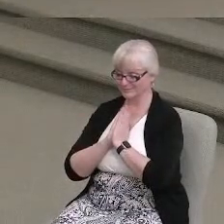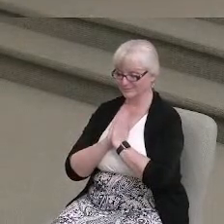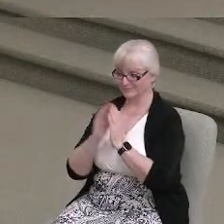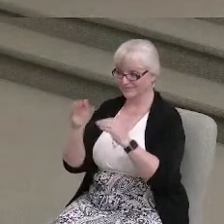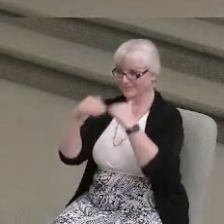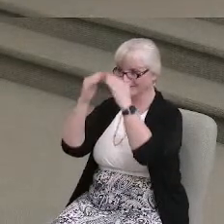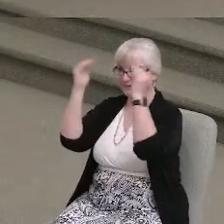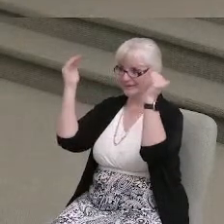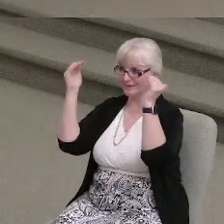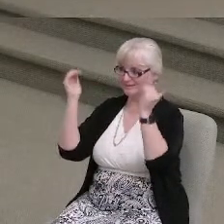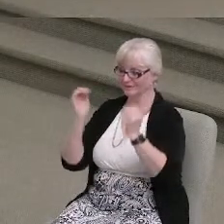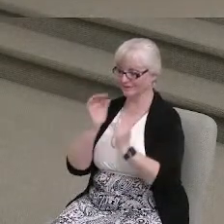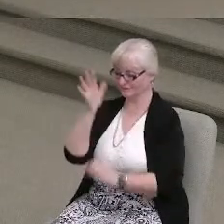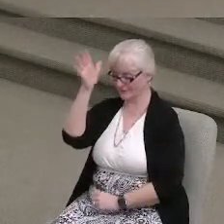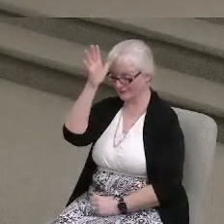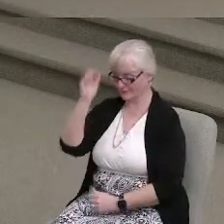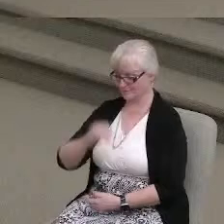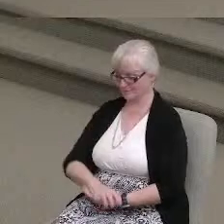Father,